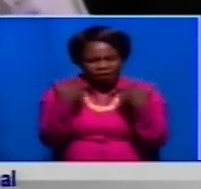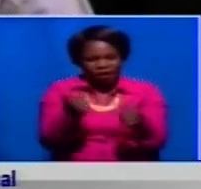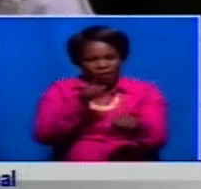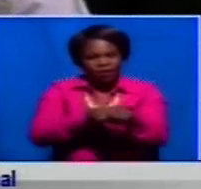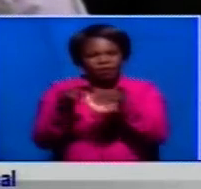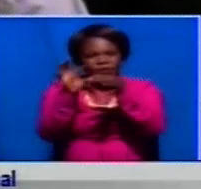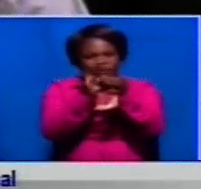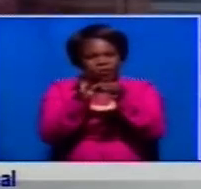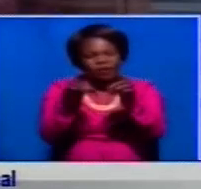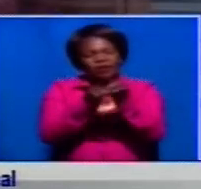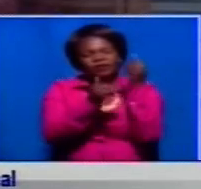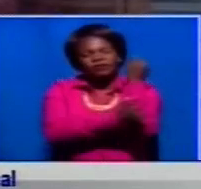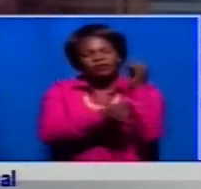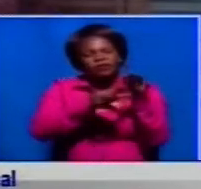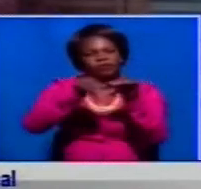forward.